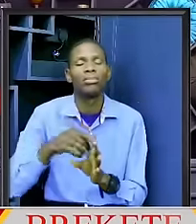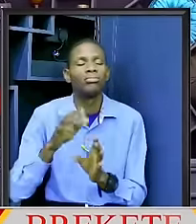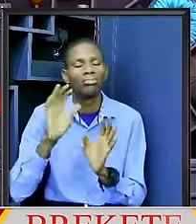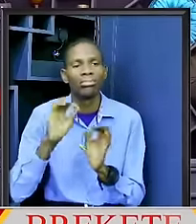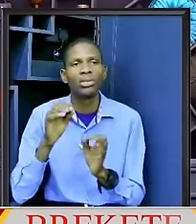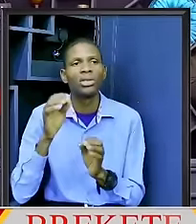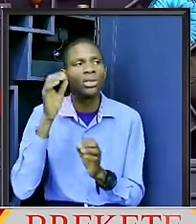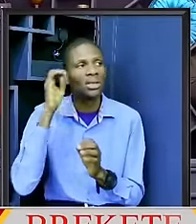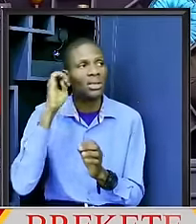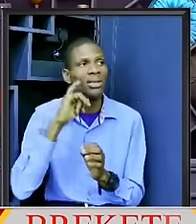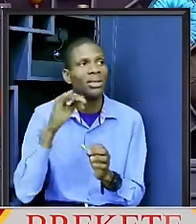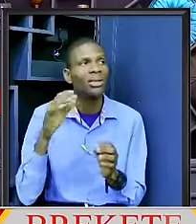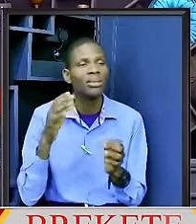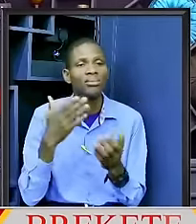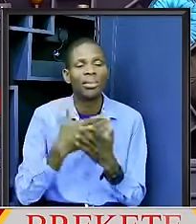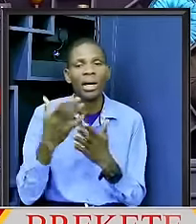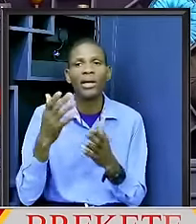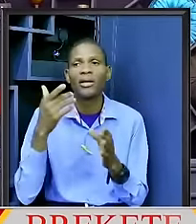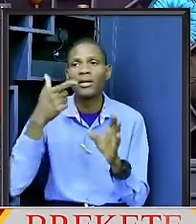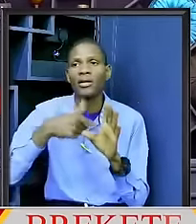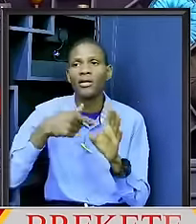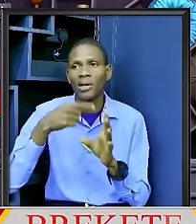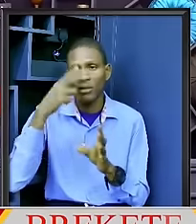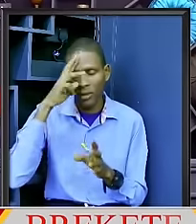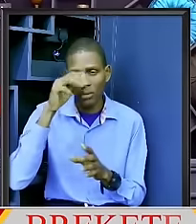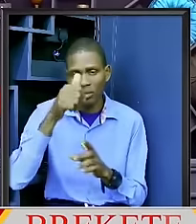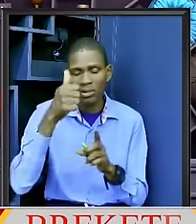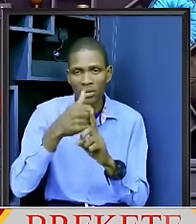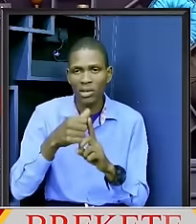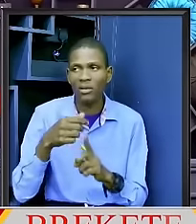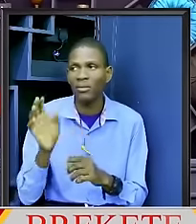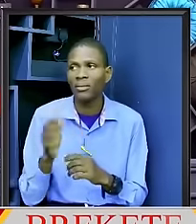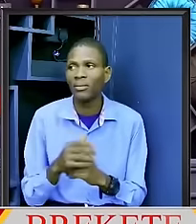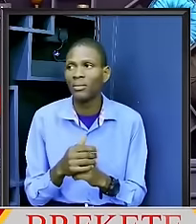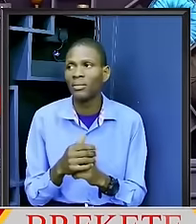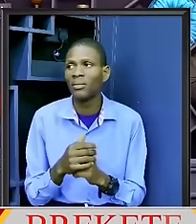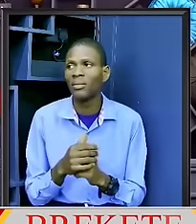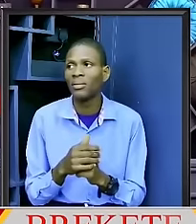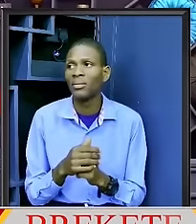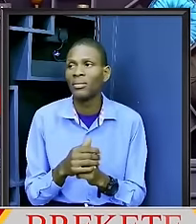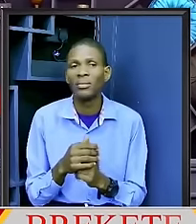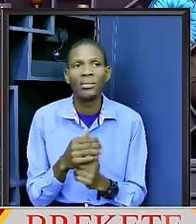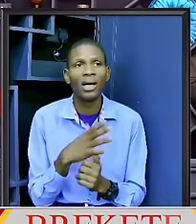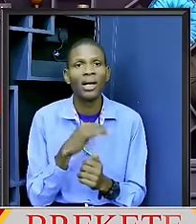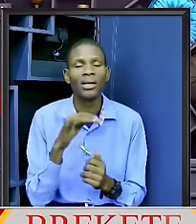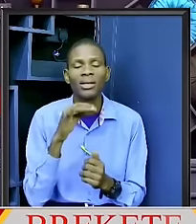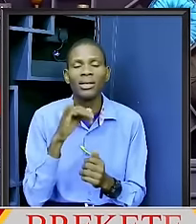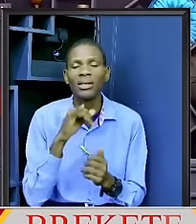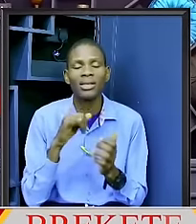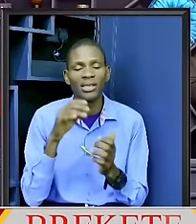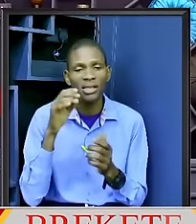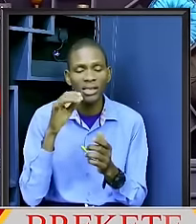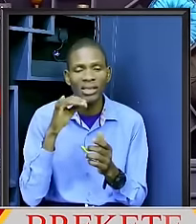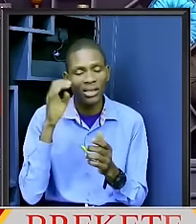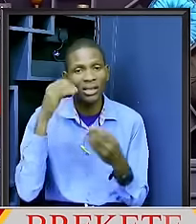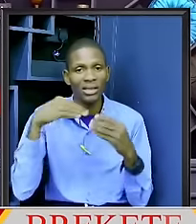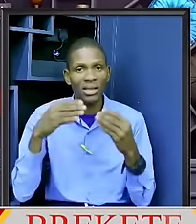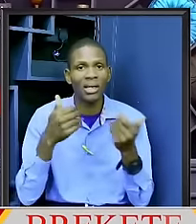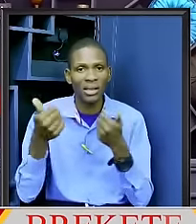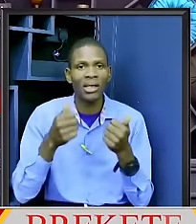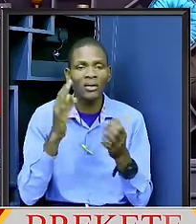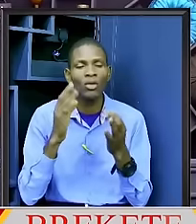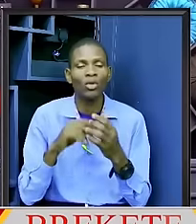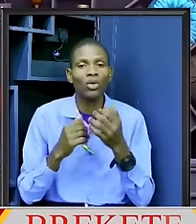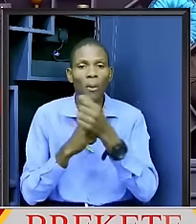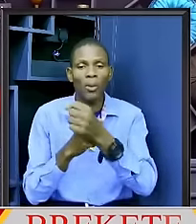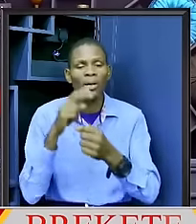Now you know how they take they get in fuel. Make we appreciate Yankee. And a car dealer, if we want to support his